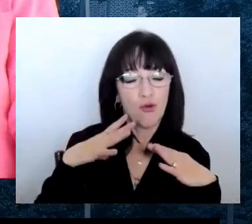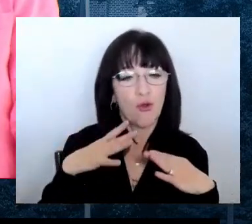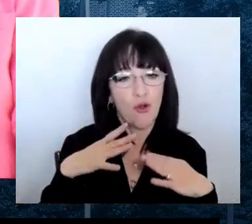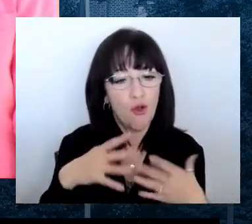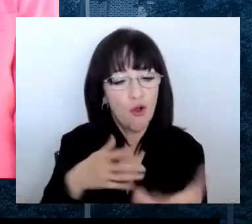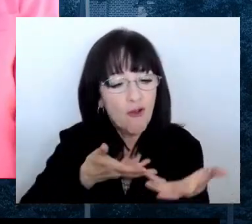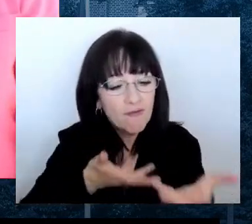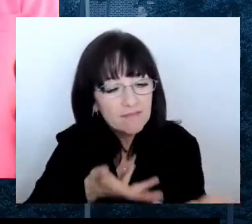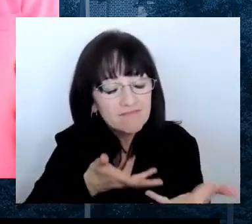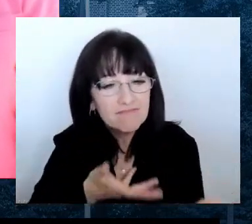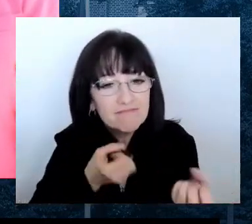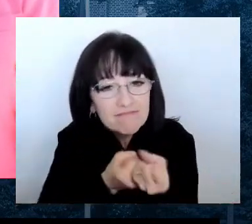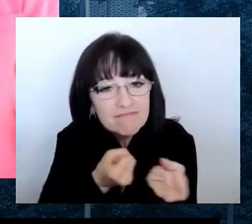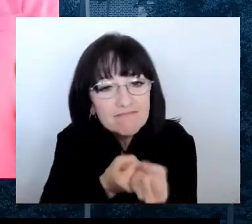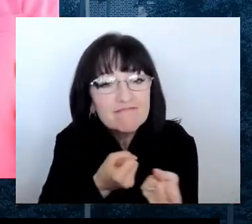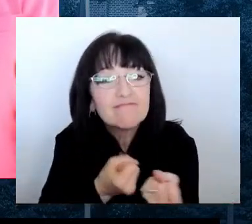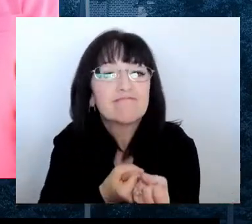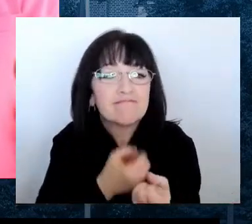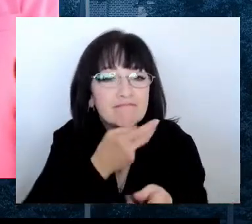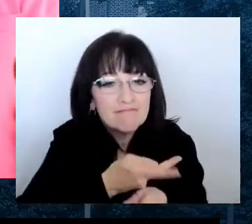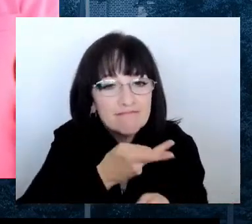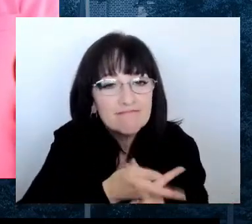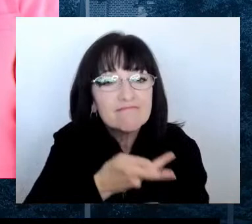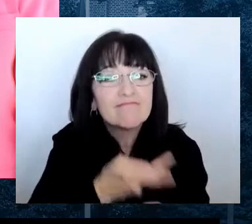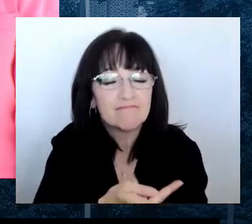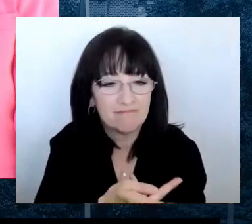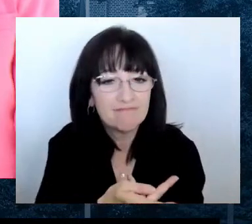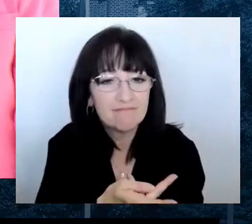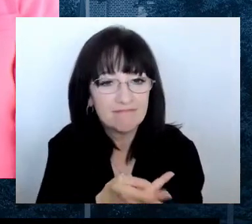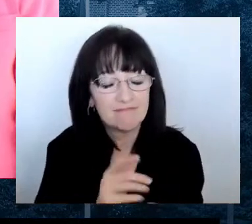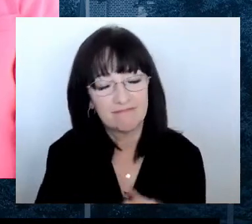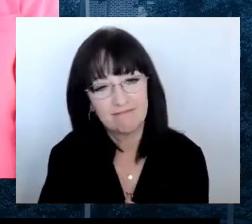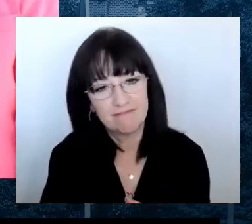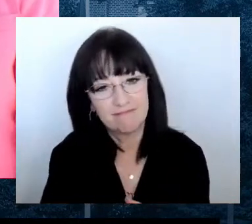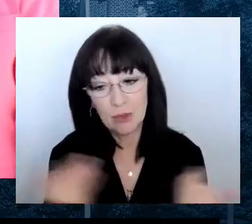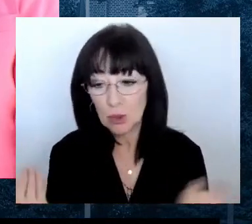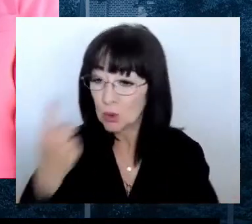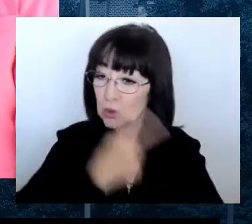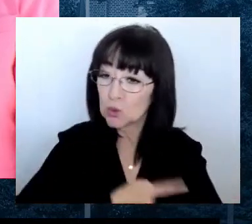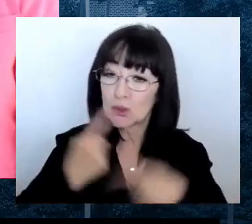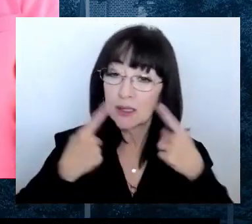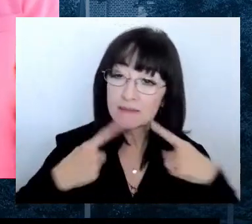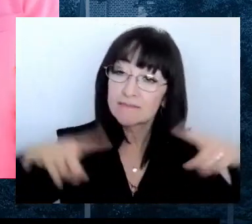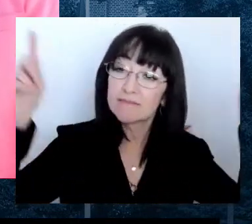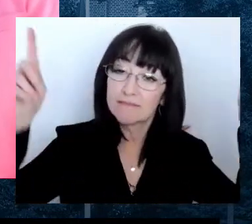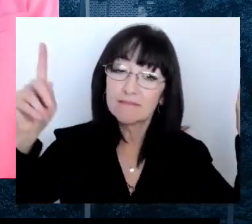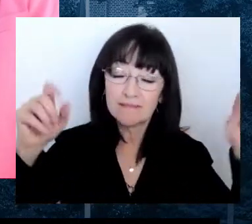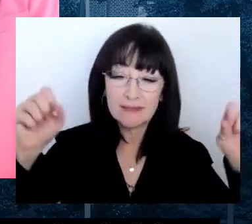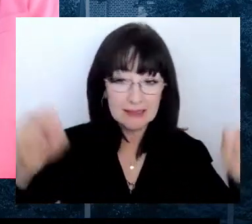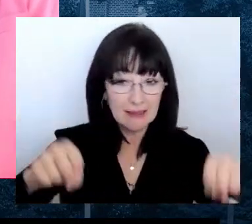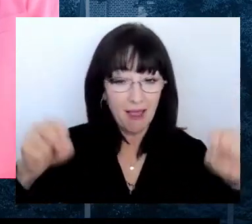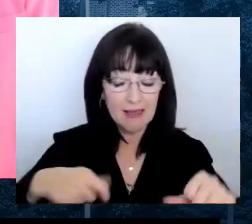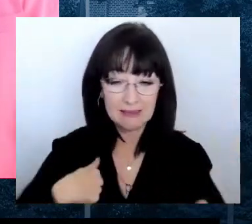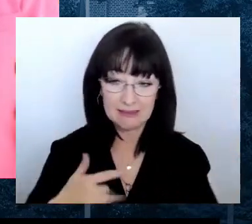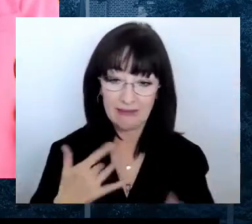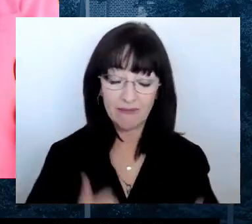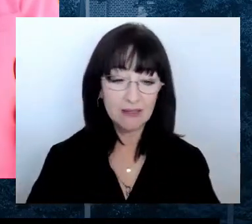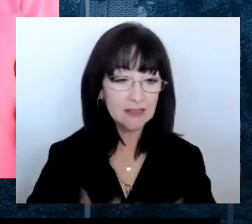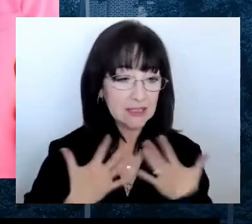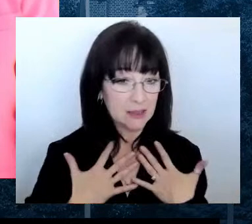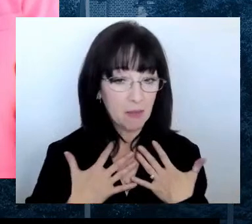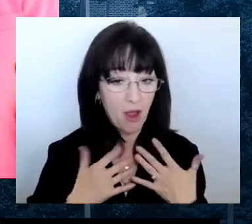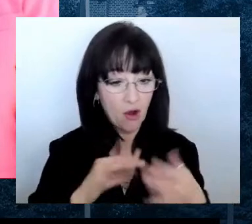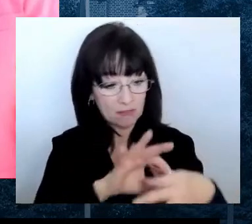What makes today's victory so sweet to me is not just that paid leave is smart policy or the right thing to do, it